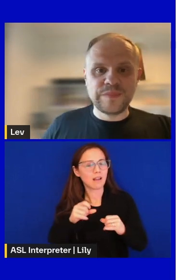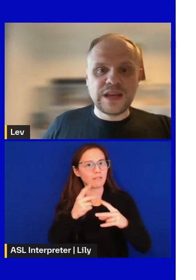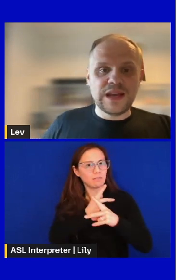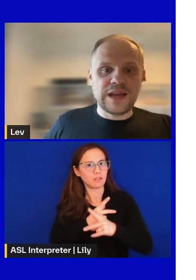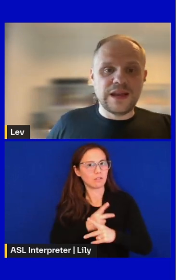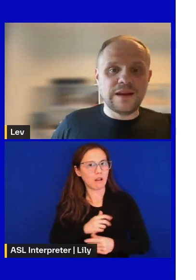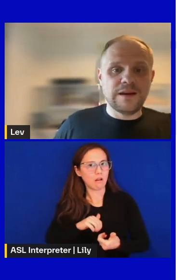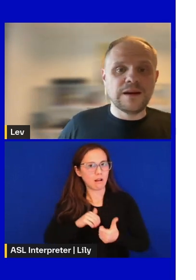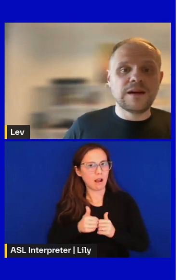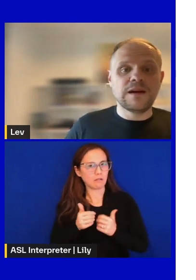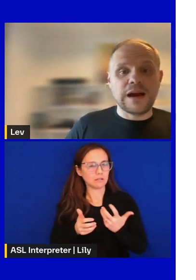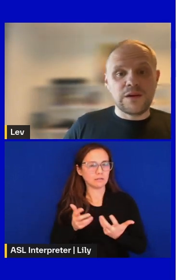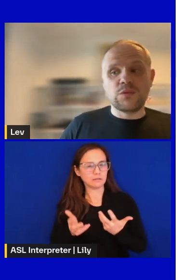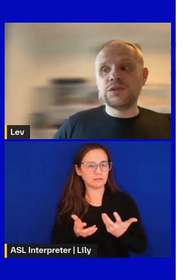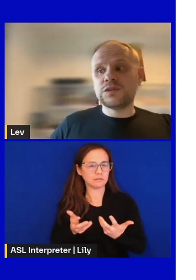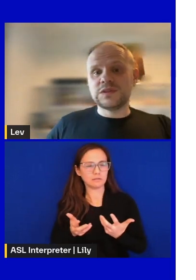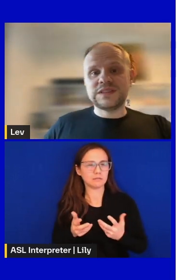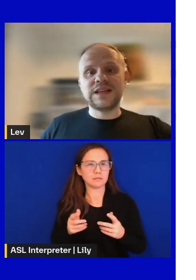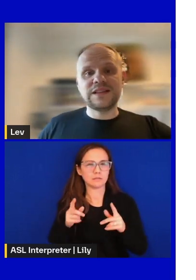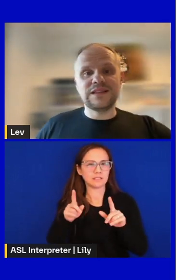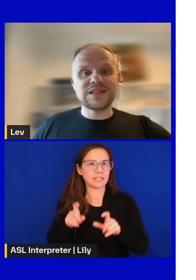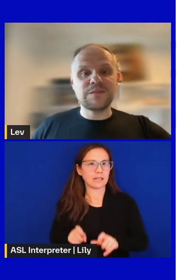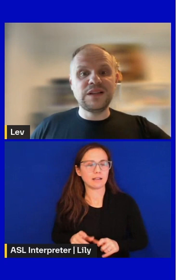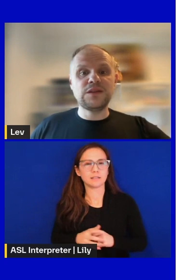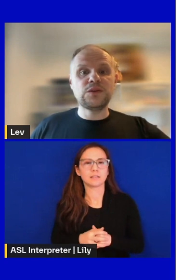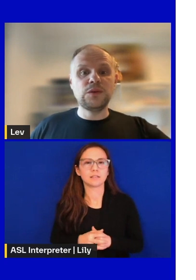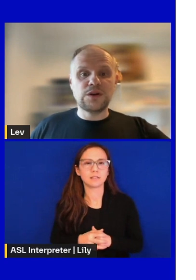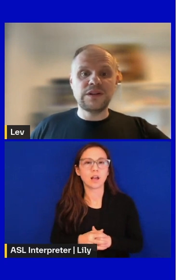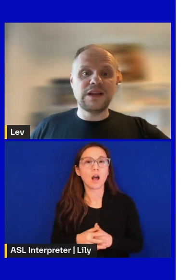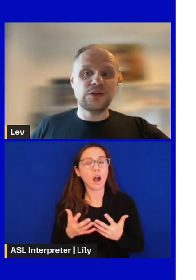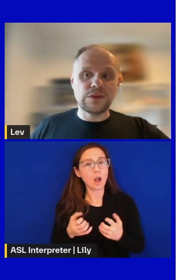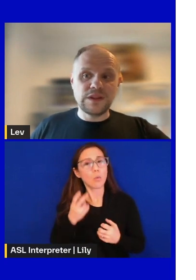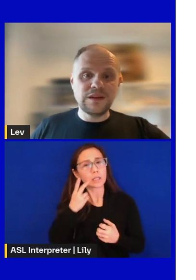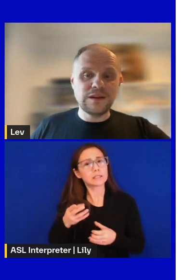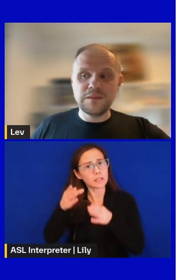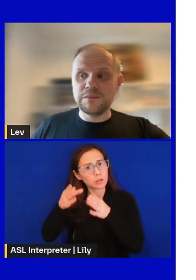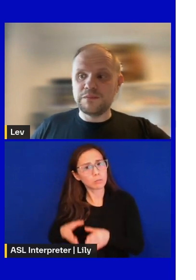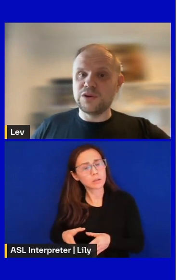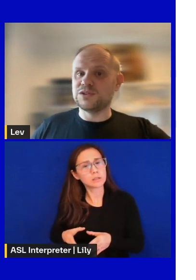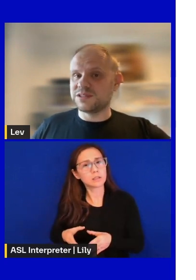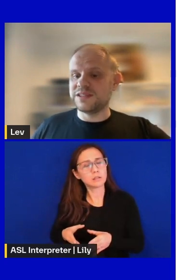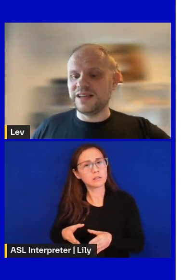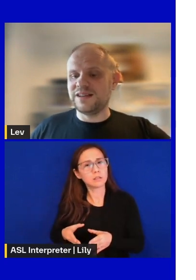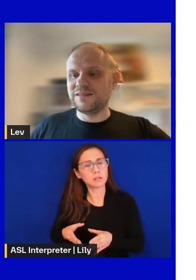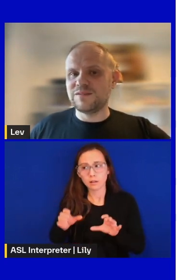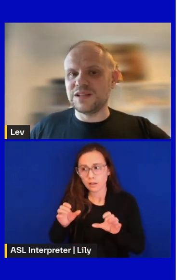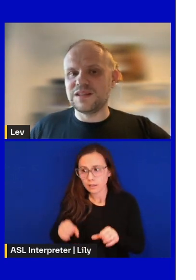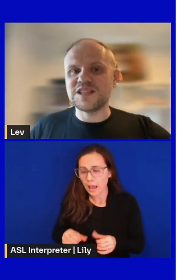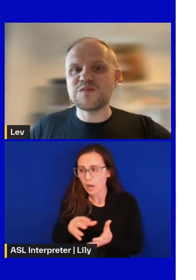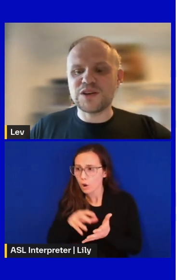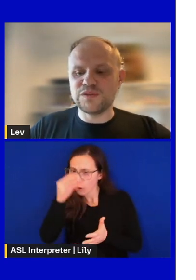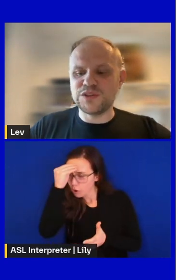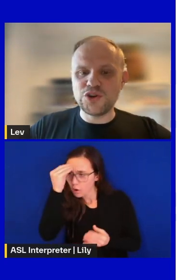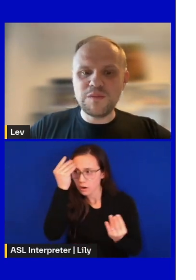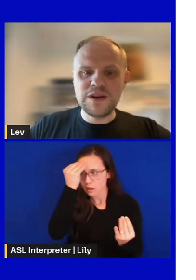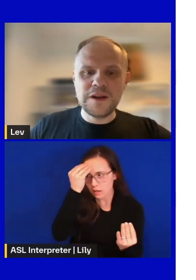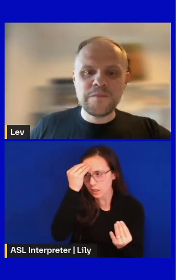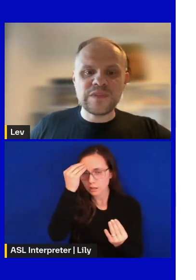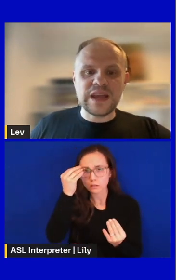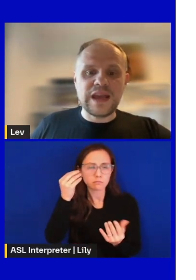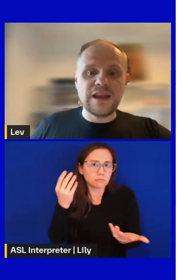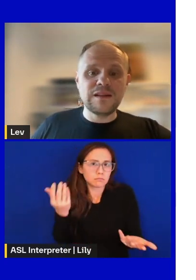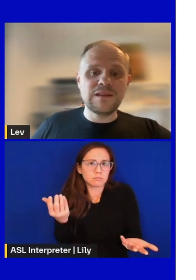this. I want to see candidates' ability to learn and to think, because again, this is part of the